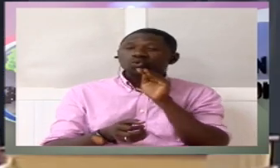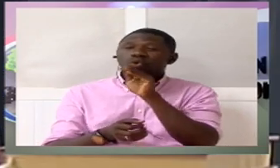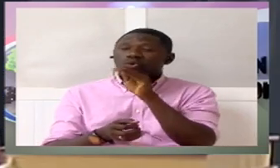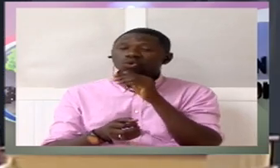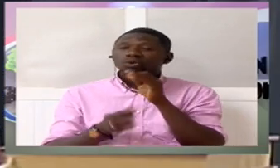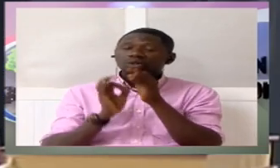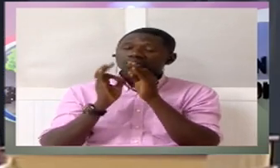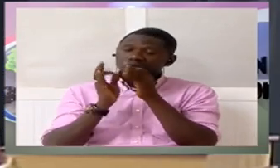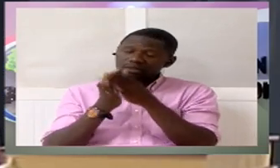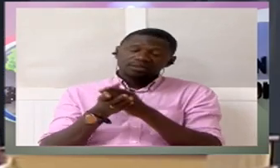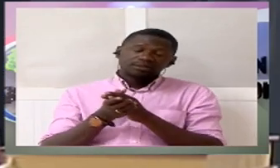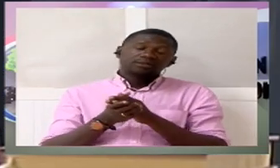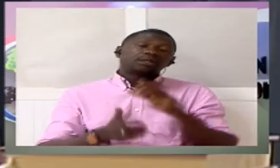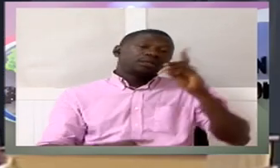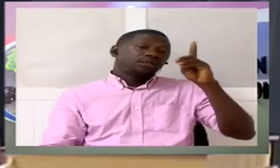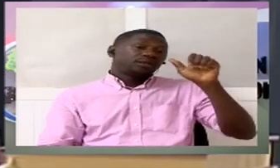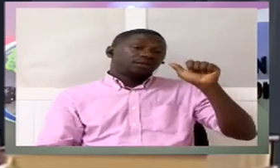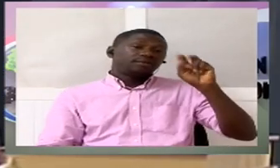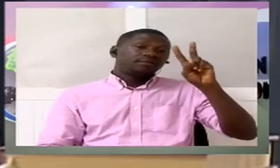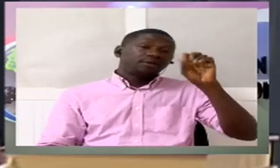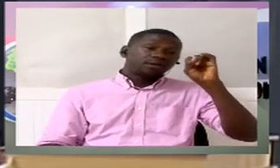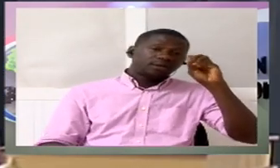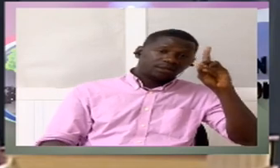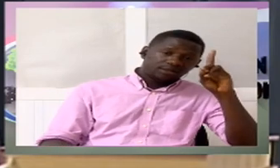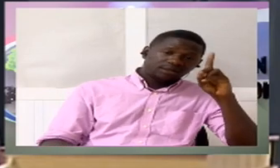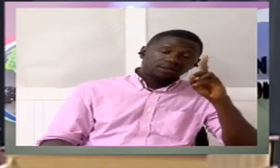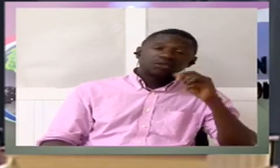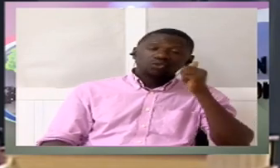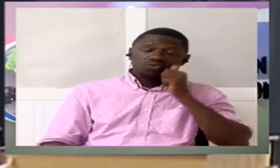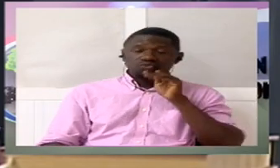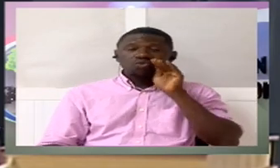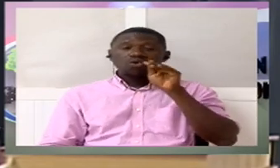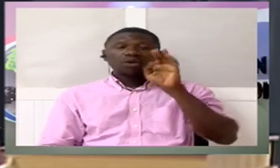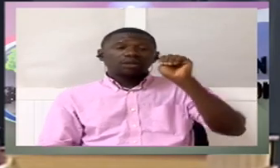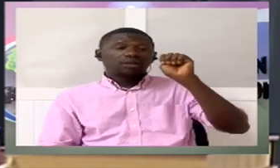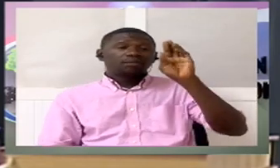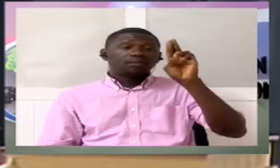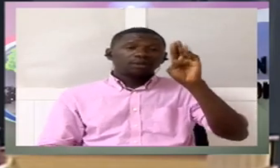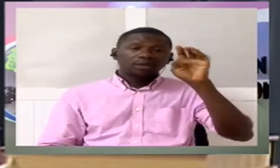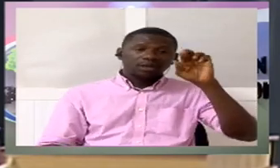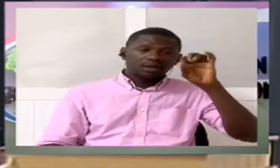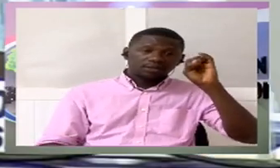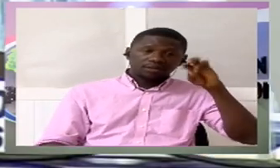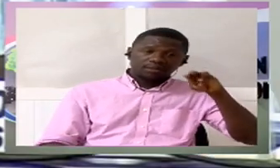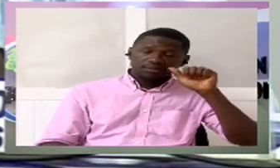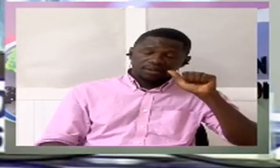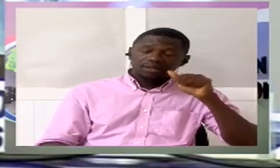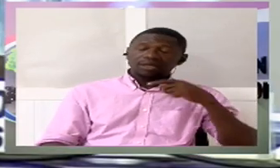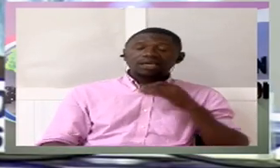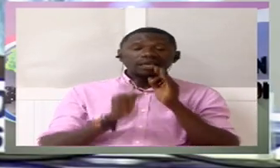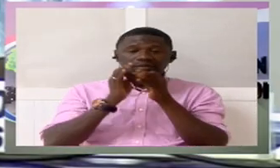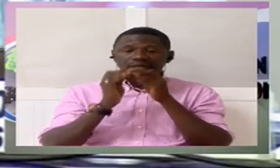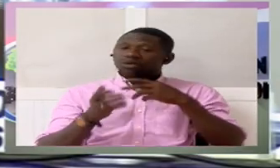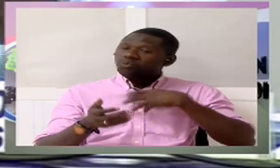call him and tell him his problems. So like jaran. And he used to solve them. In a sense, you're